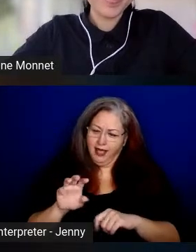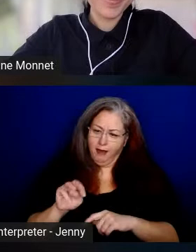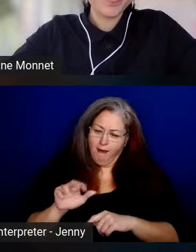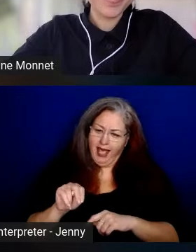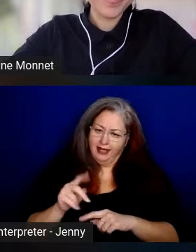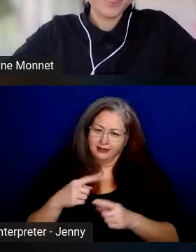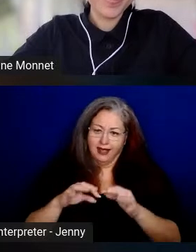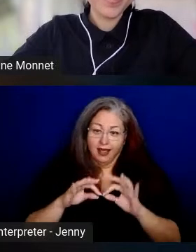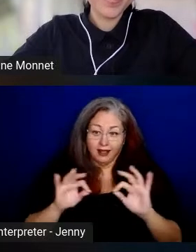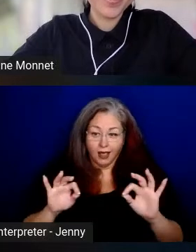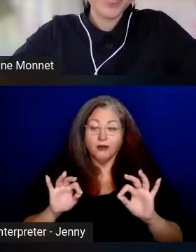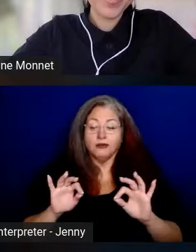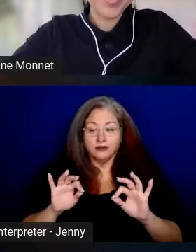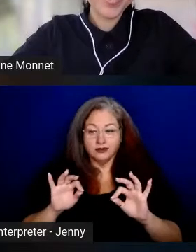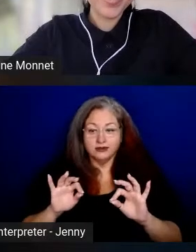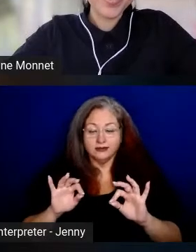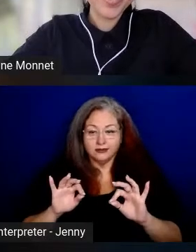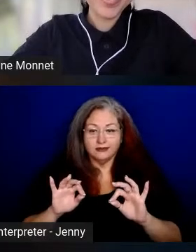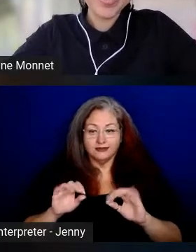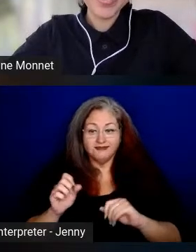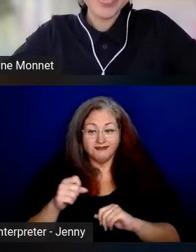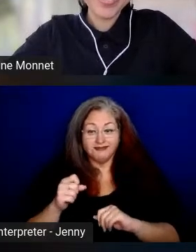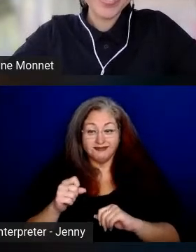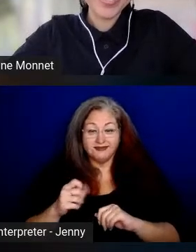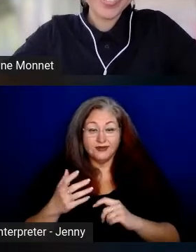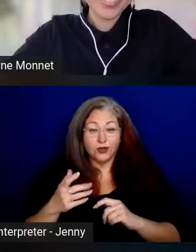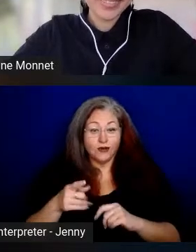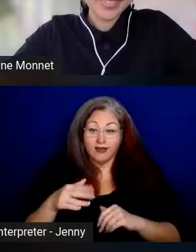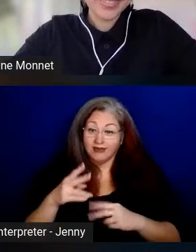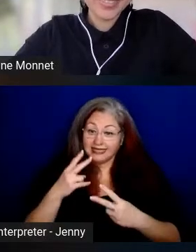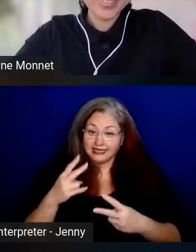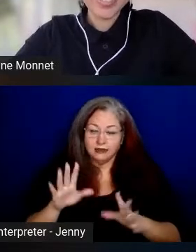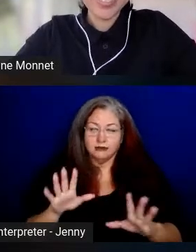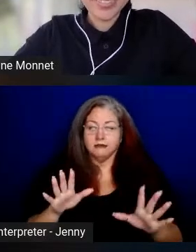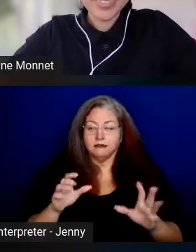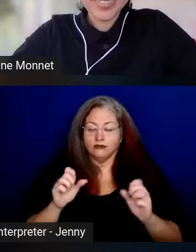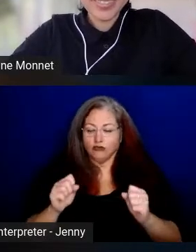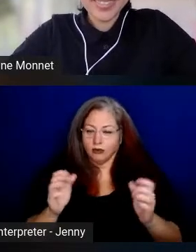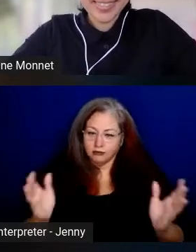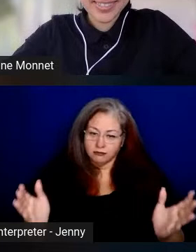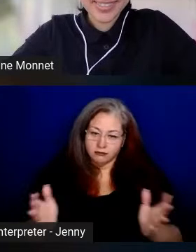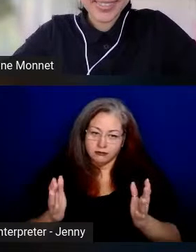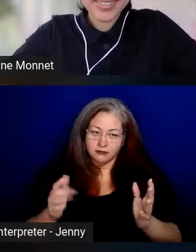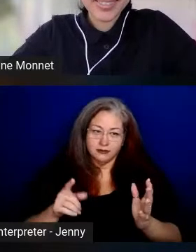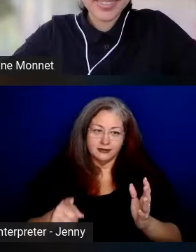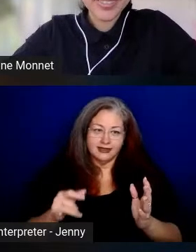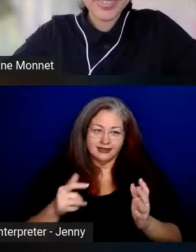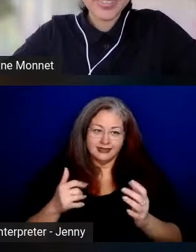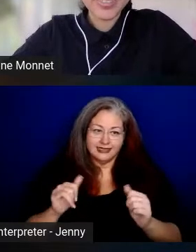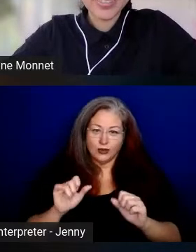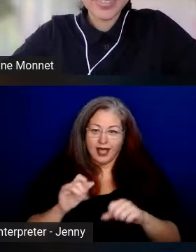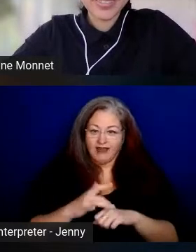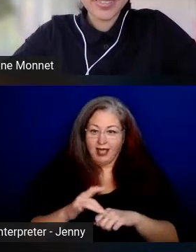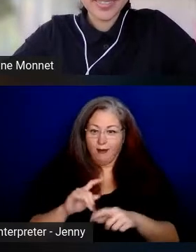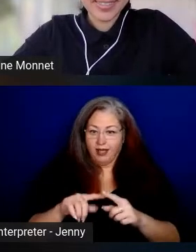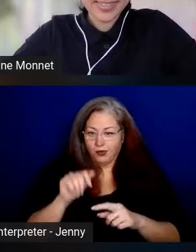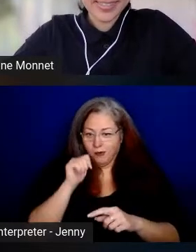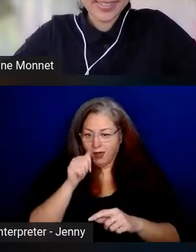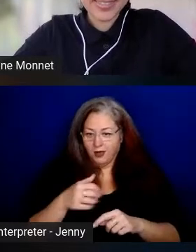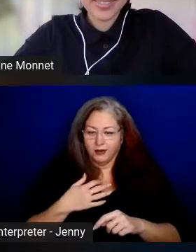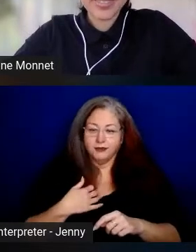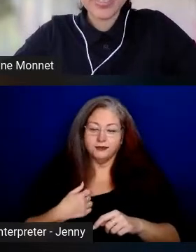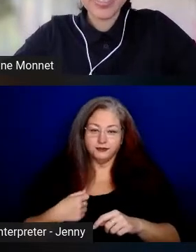sign language. Right. Yeah. Yes. So if you haven't seen the film, I strongly recommend it. If you can still see it until tomorrow.